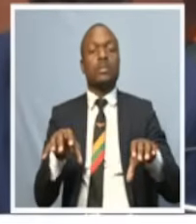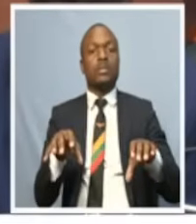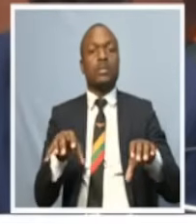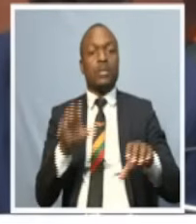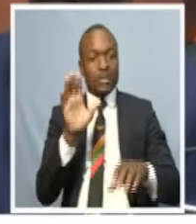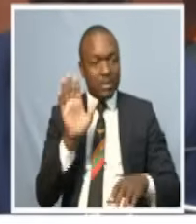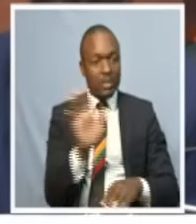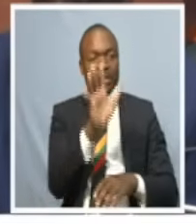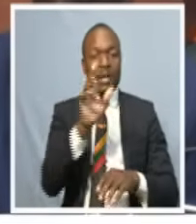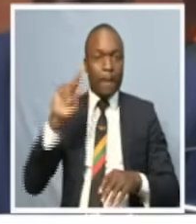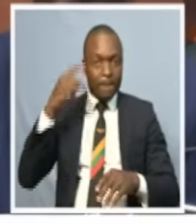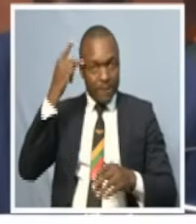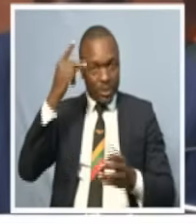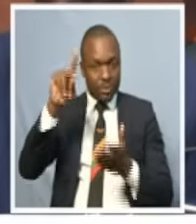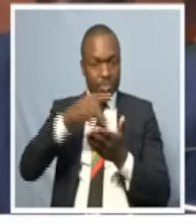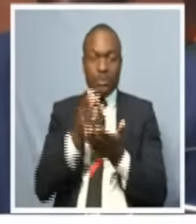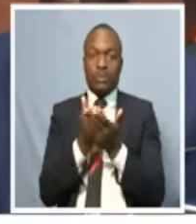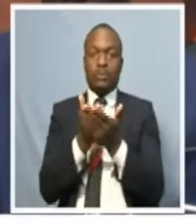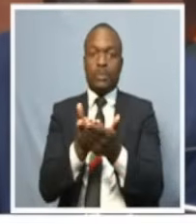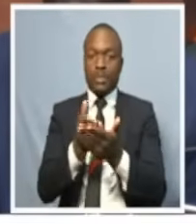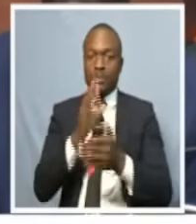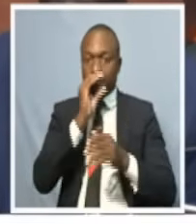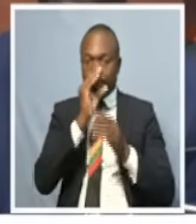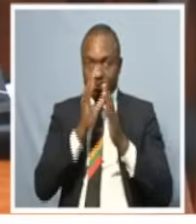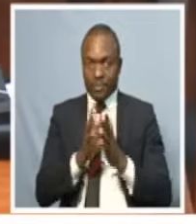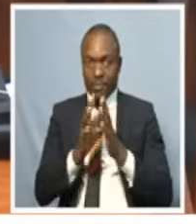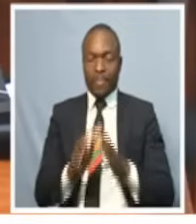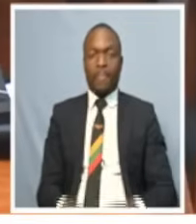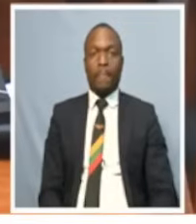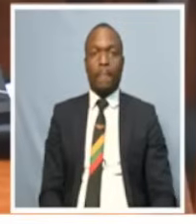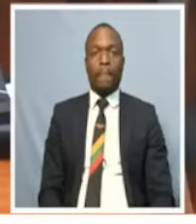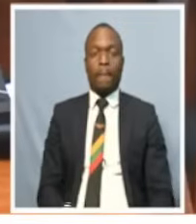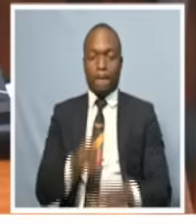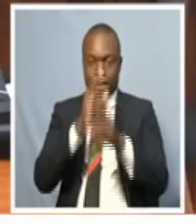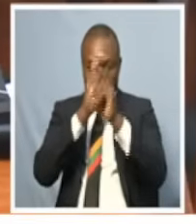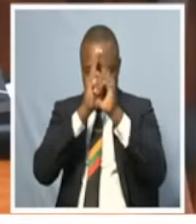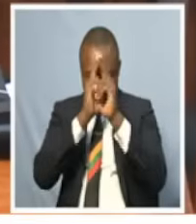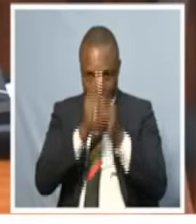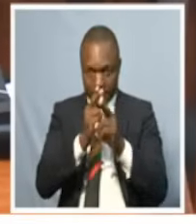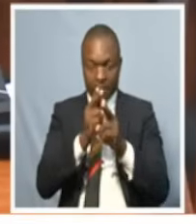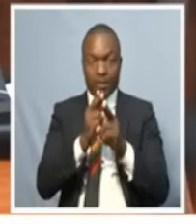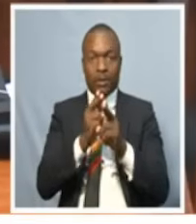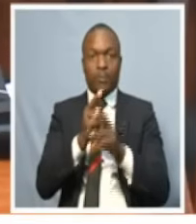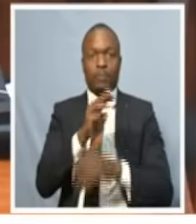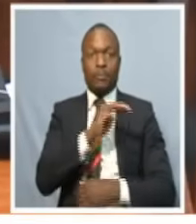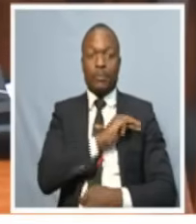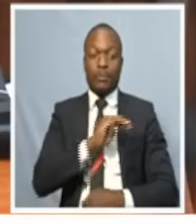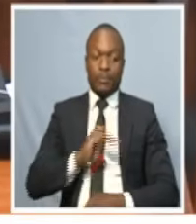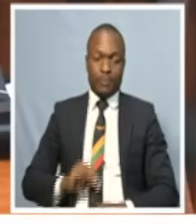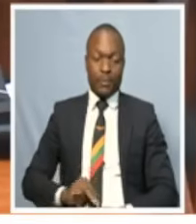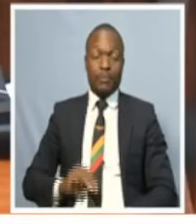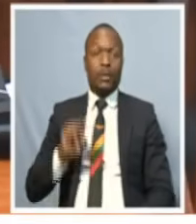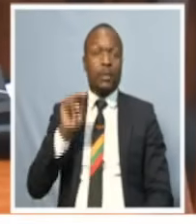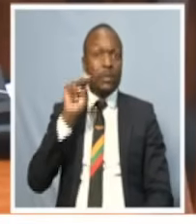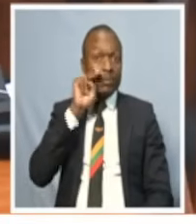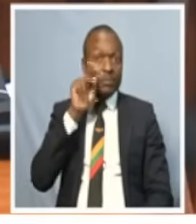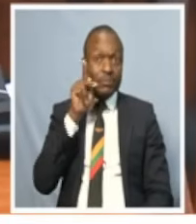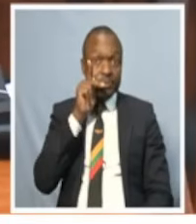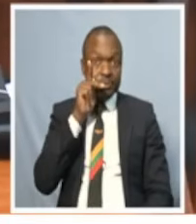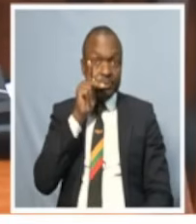from their political party? Madam Speaker, I submit. The honorable member for